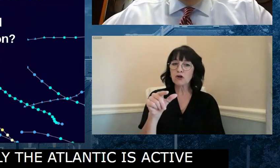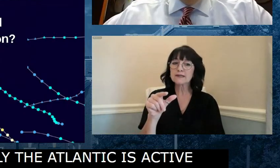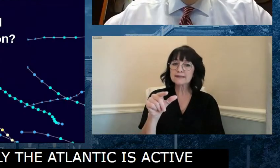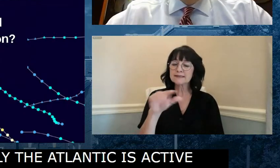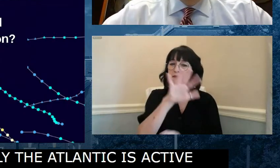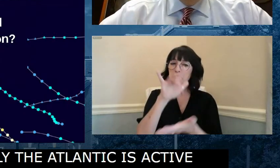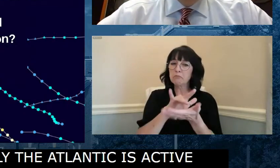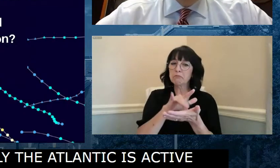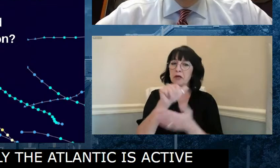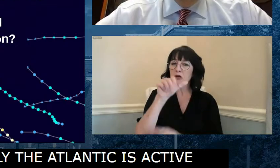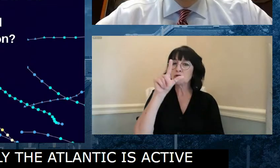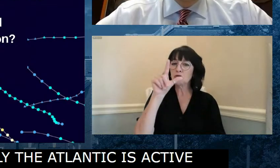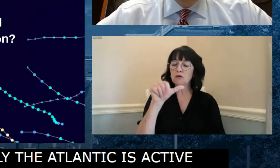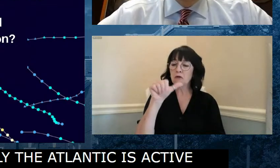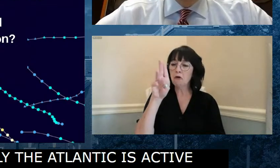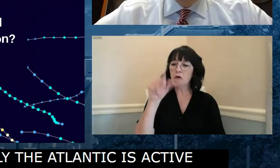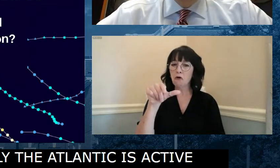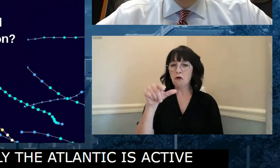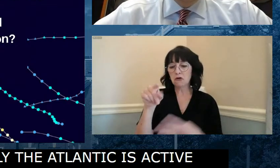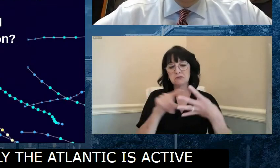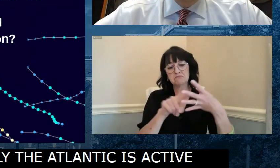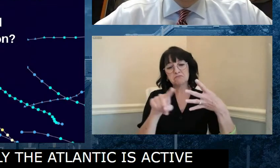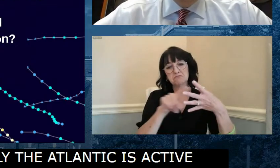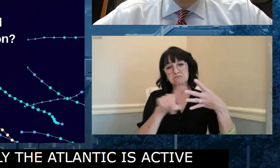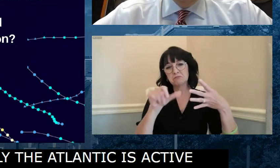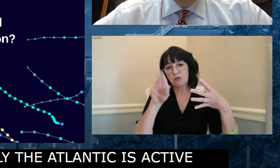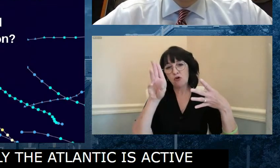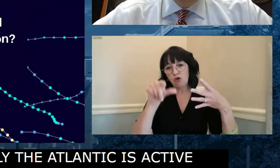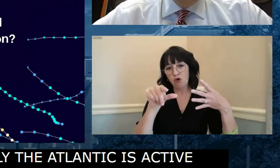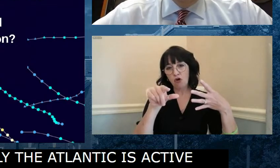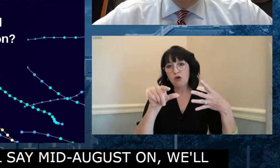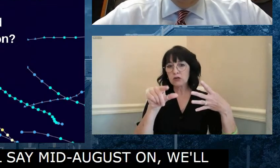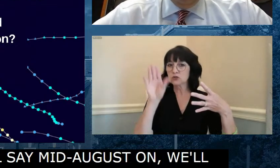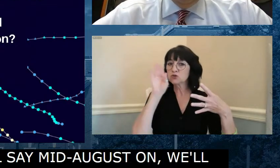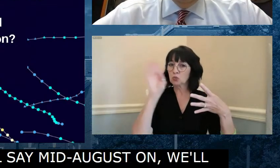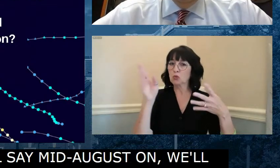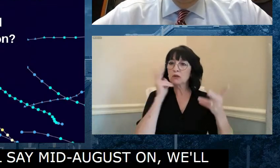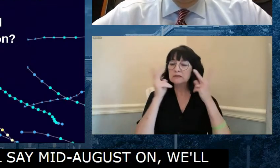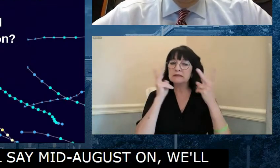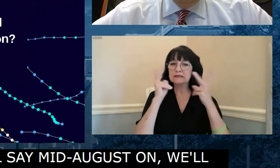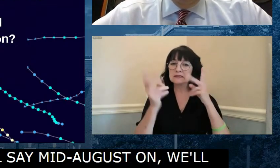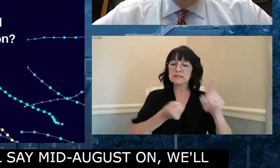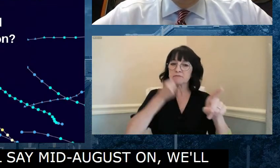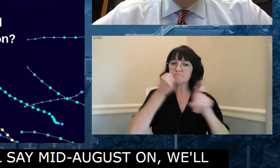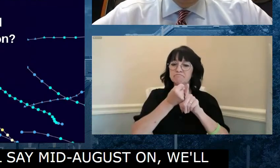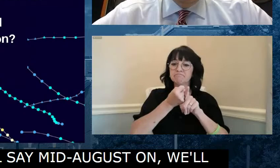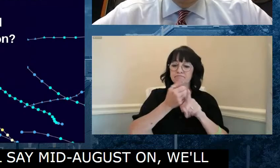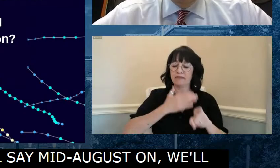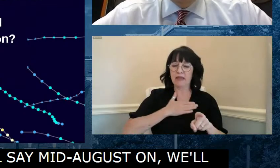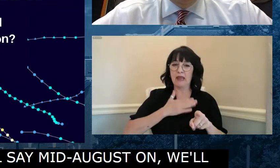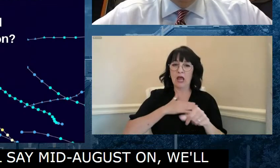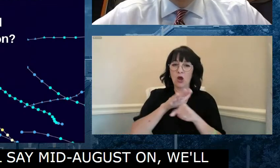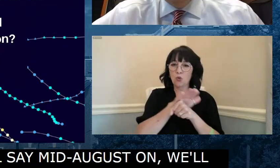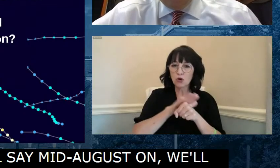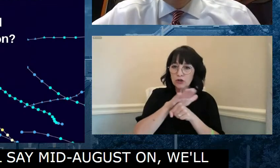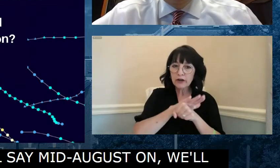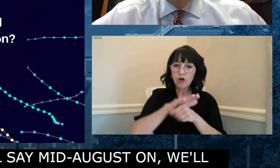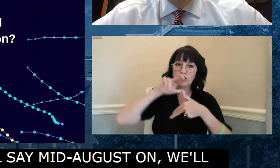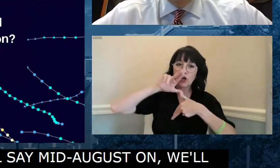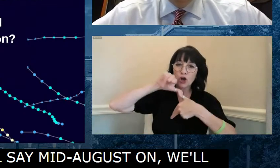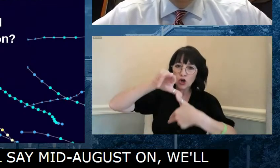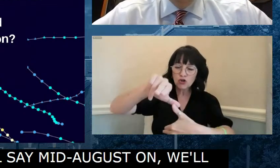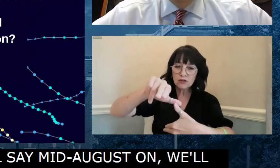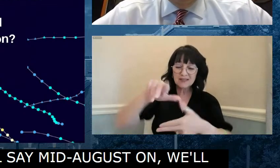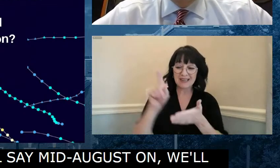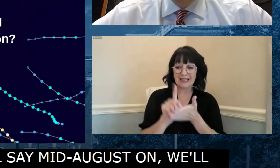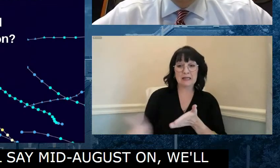mid-August on, where we'll see some systems approach us and maybe impact us to some extent. Last week,